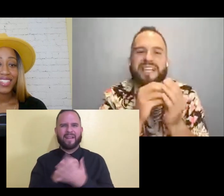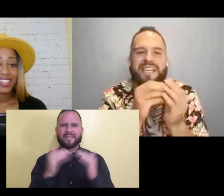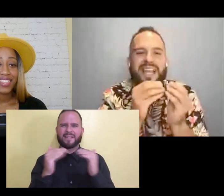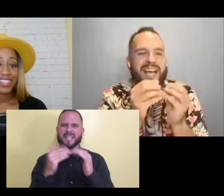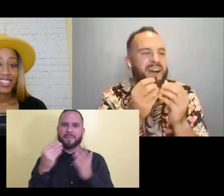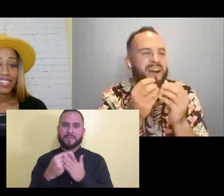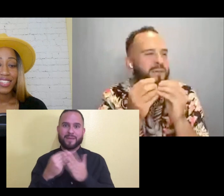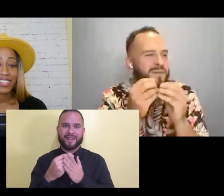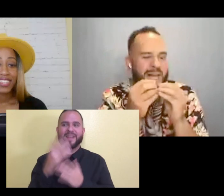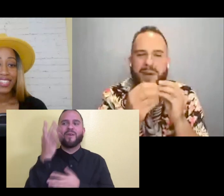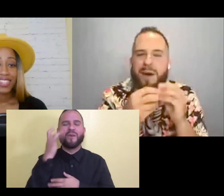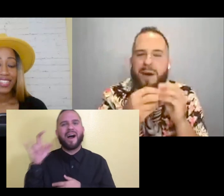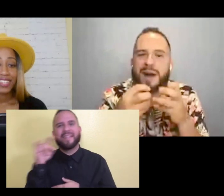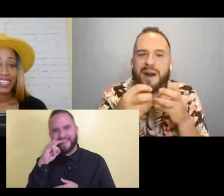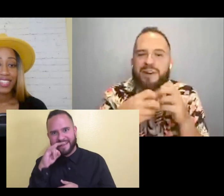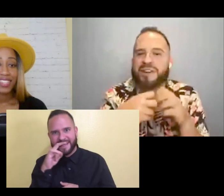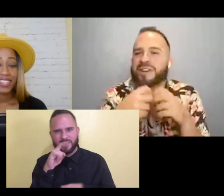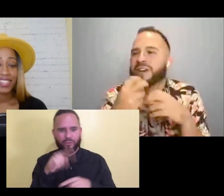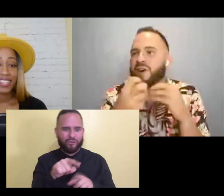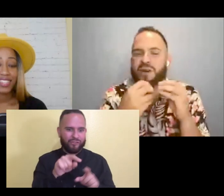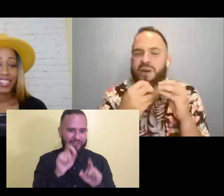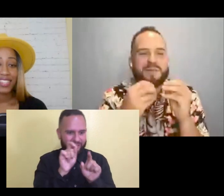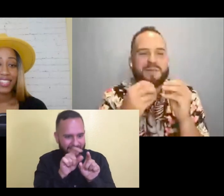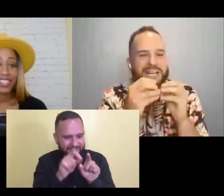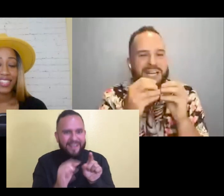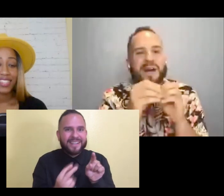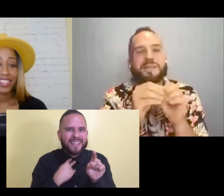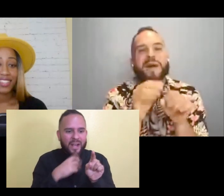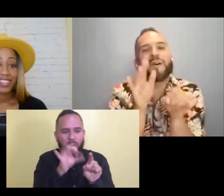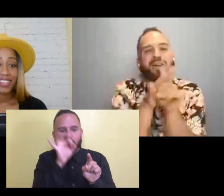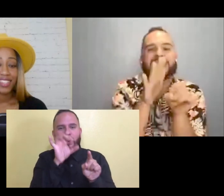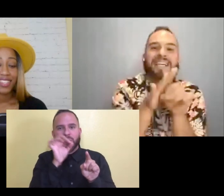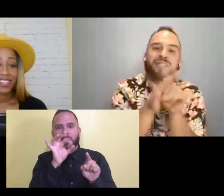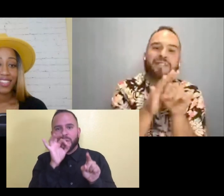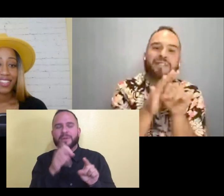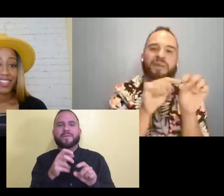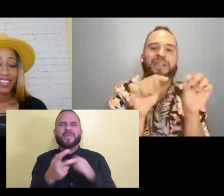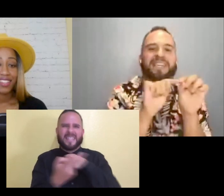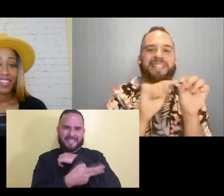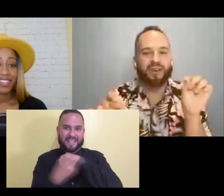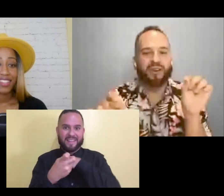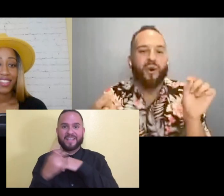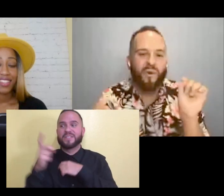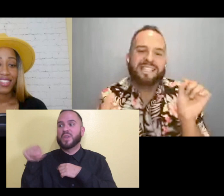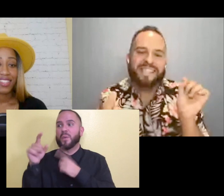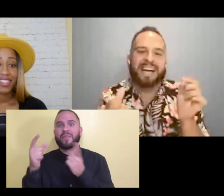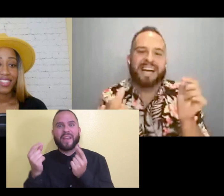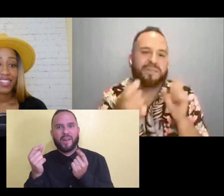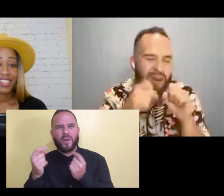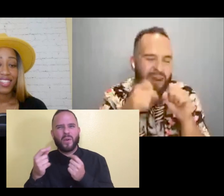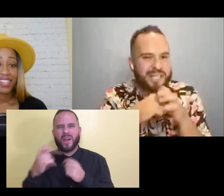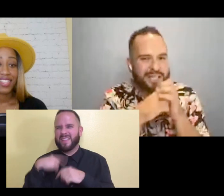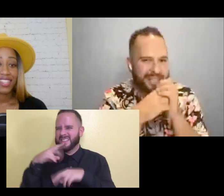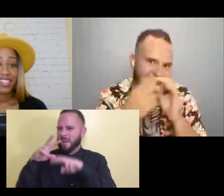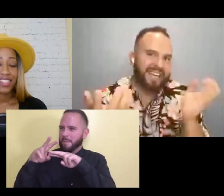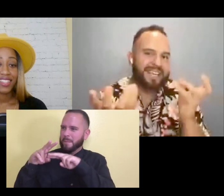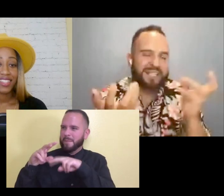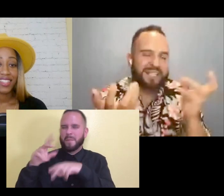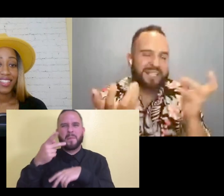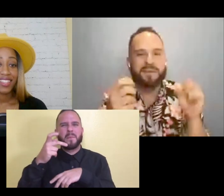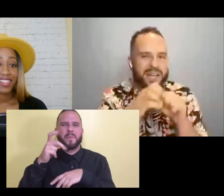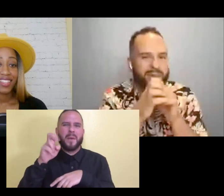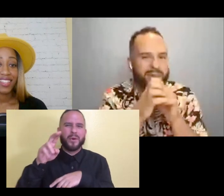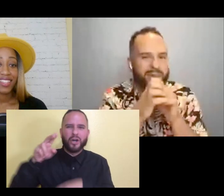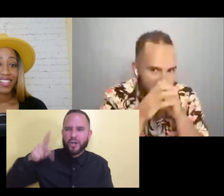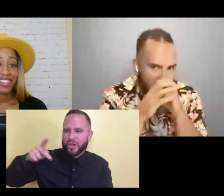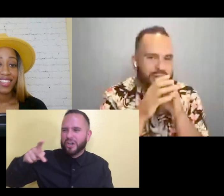started putting, like, I don't know if it was like pepper powder or some kind of spicy powder into the little coin slots for all of these kids